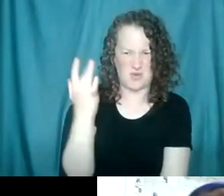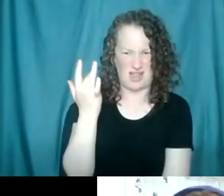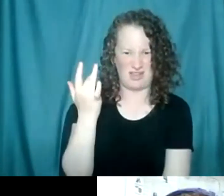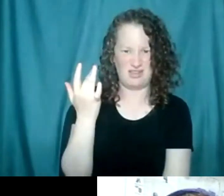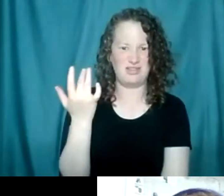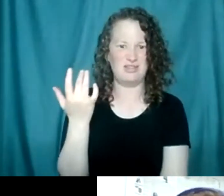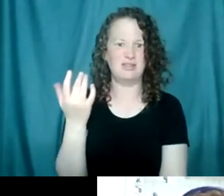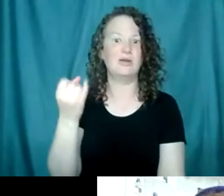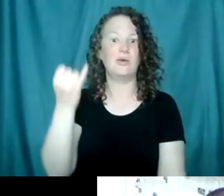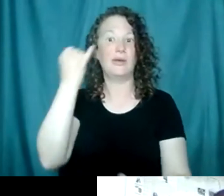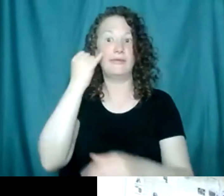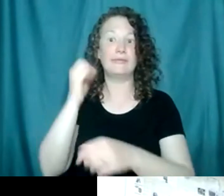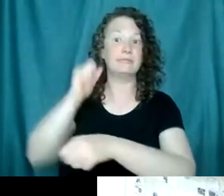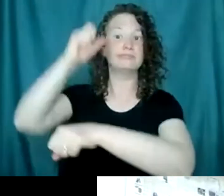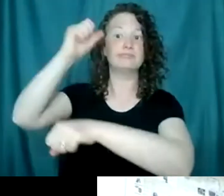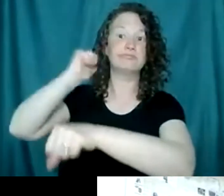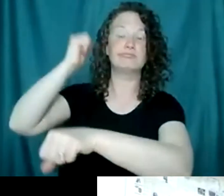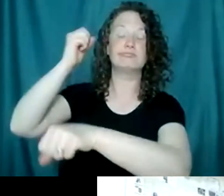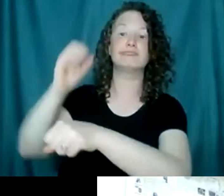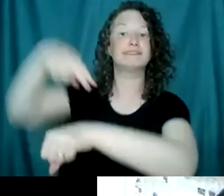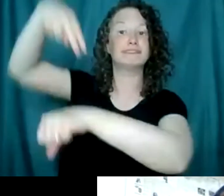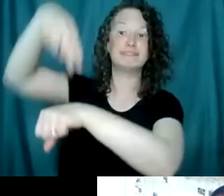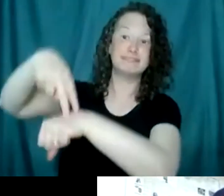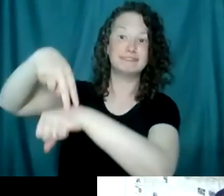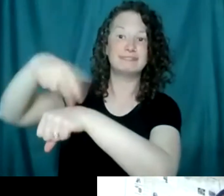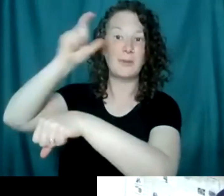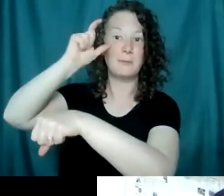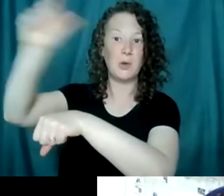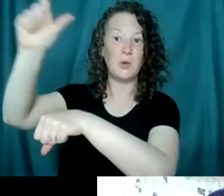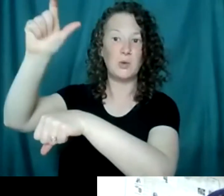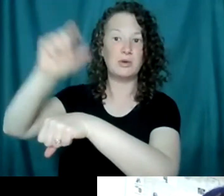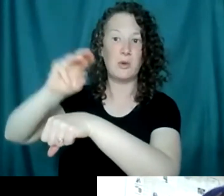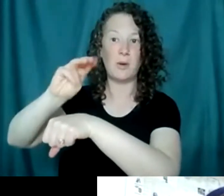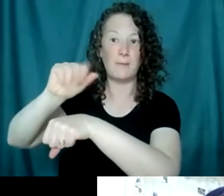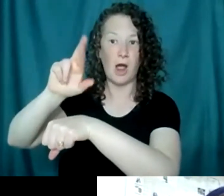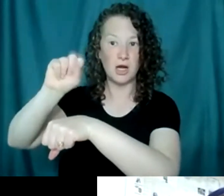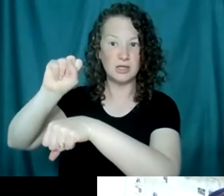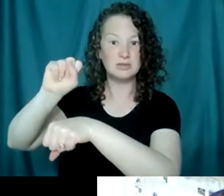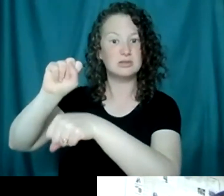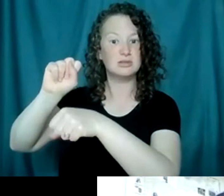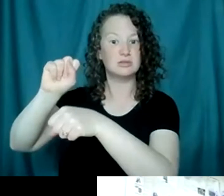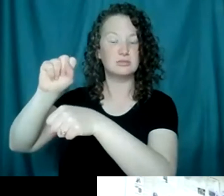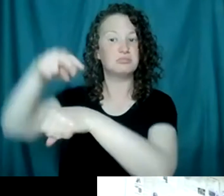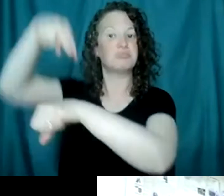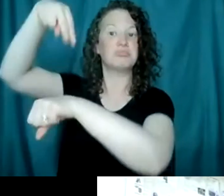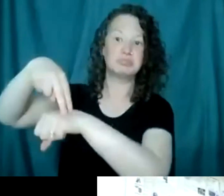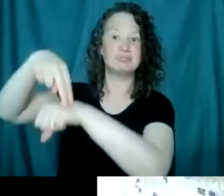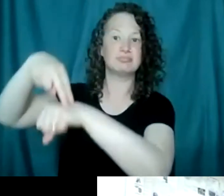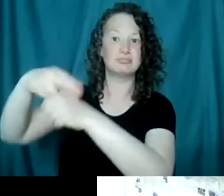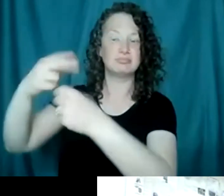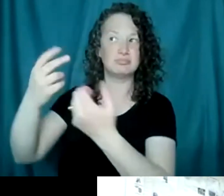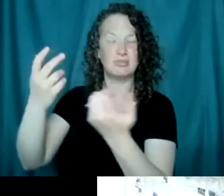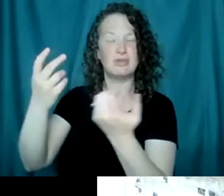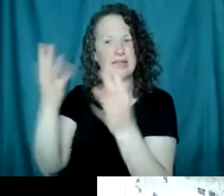on the ground on Moon or Mars, understanding how to grow plants in a reduced gravity environment will become very important. But